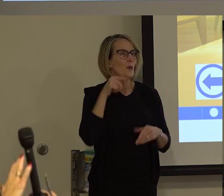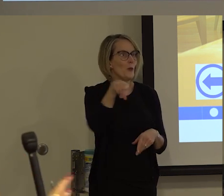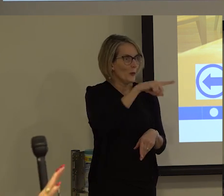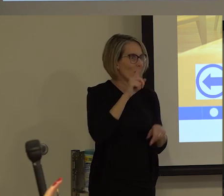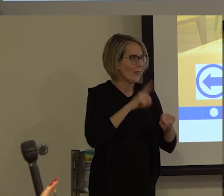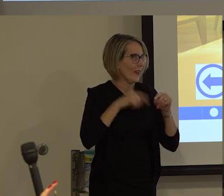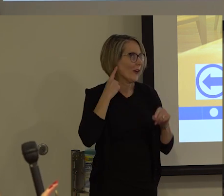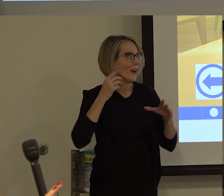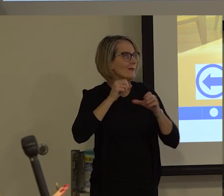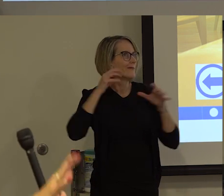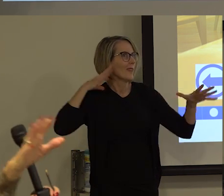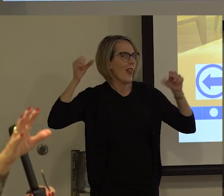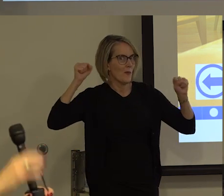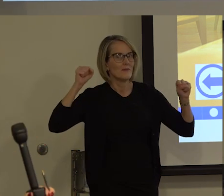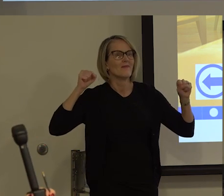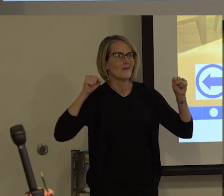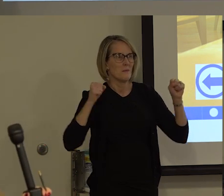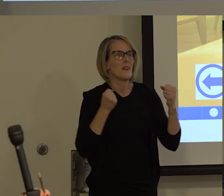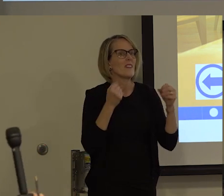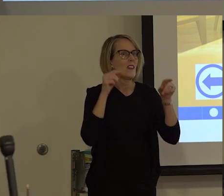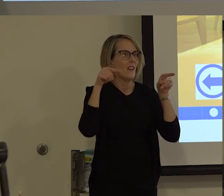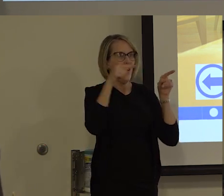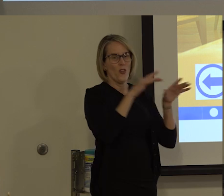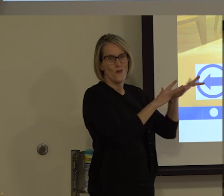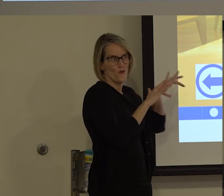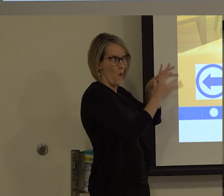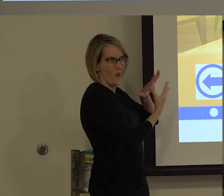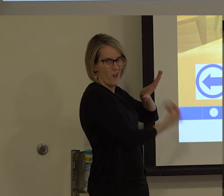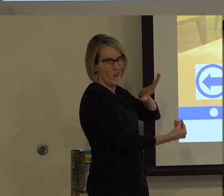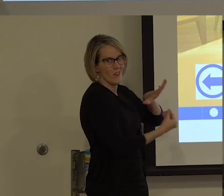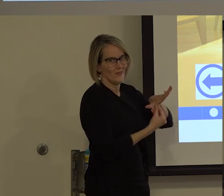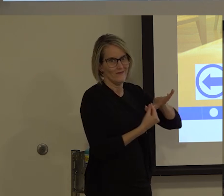hand. Please let me get you this mic, because we're missing a lot of them. Okay, thank you.